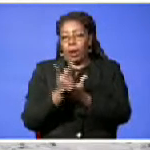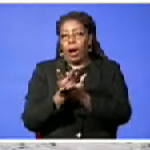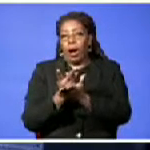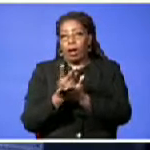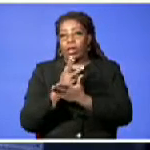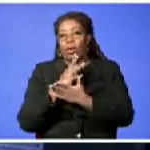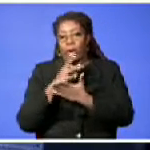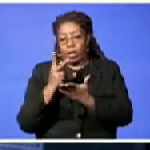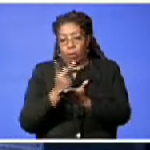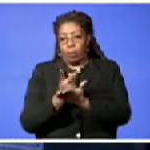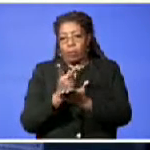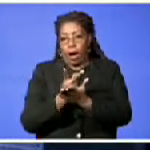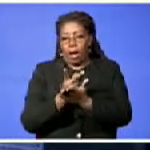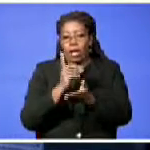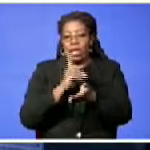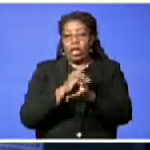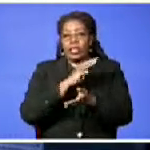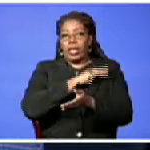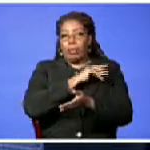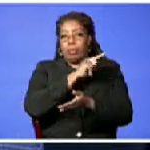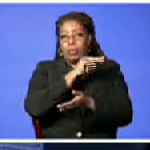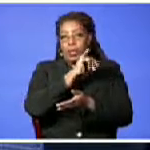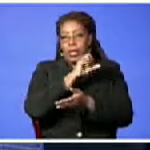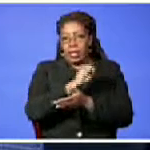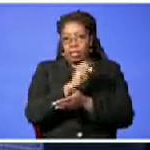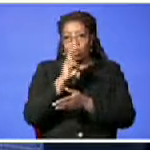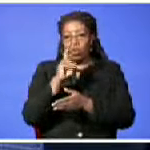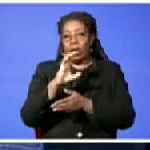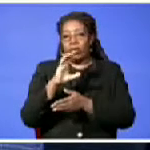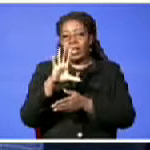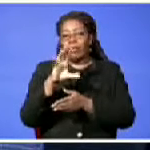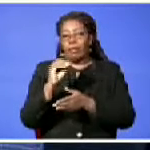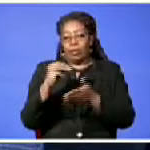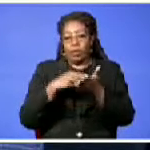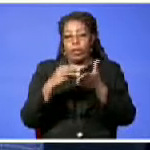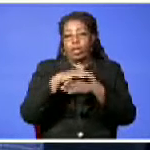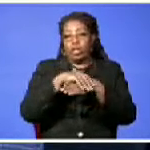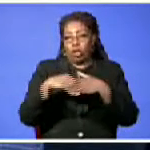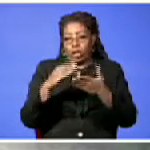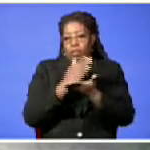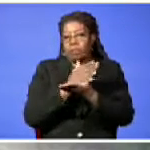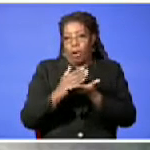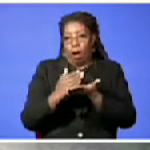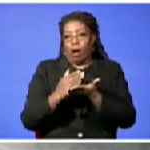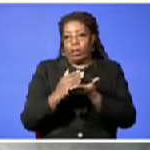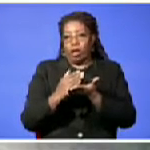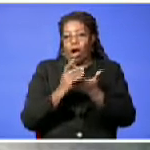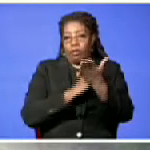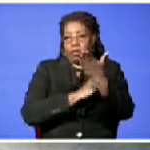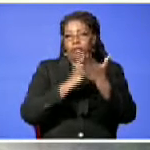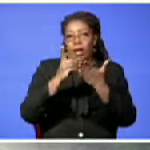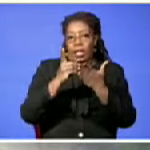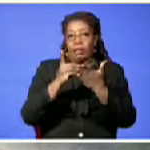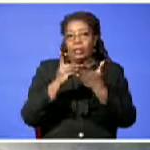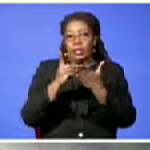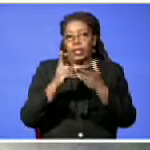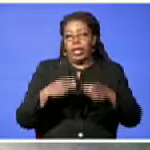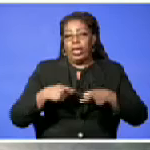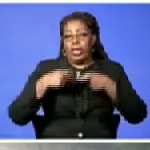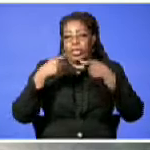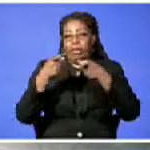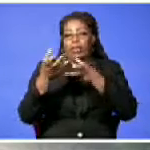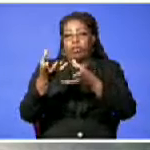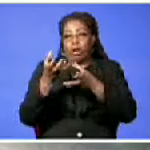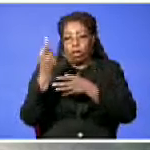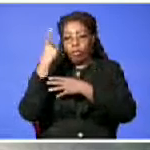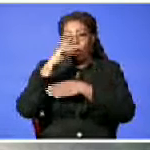Honorable Dr. Hubert Minnis. The $250 million project is part of Bahamas Phase 2 development. It provides